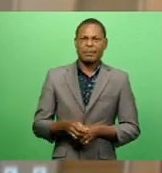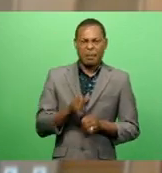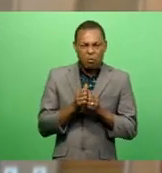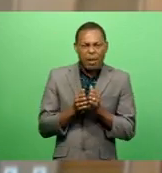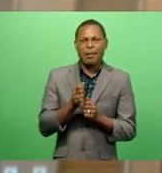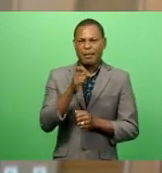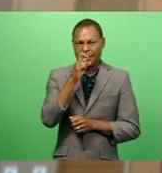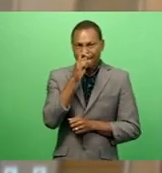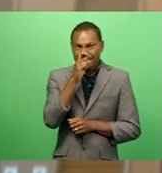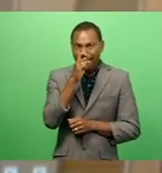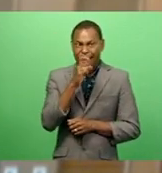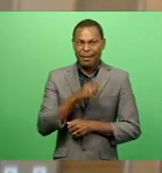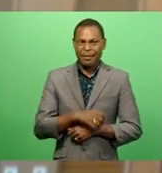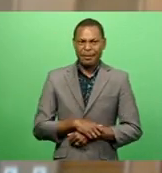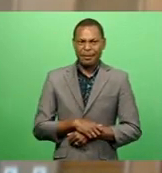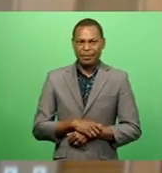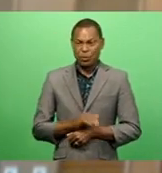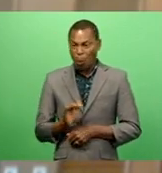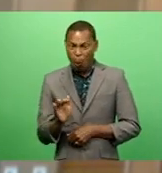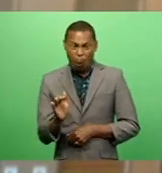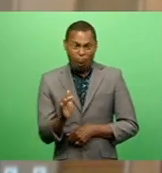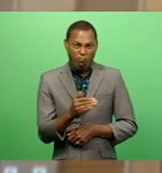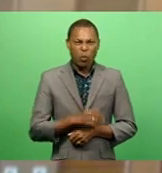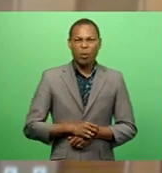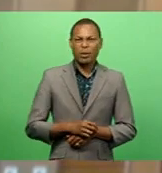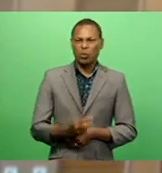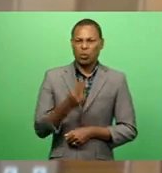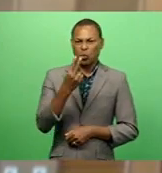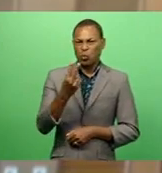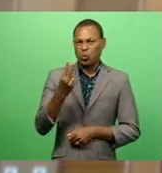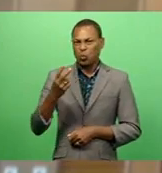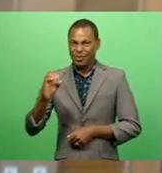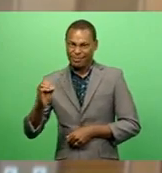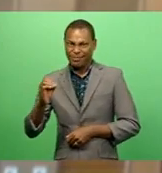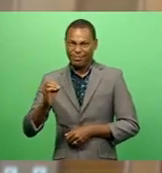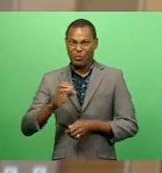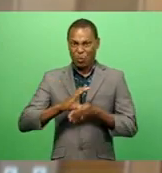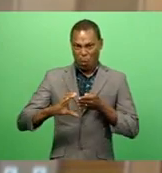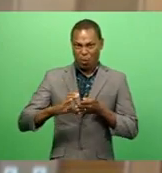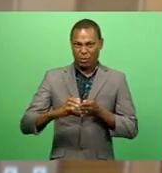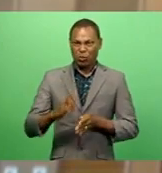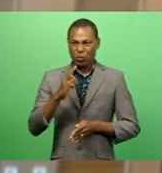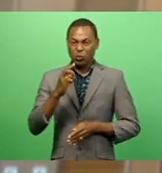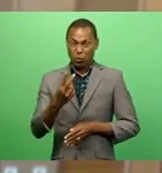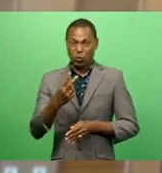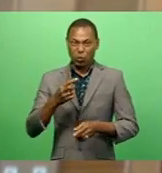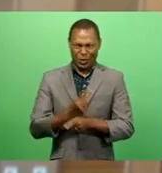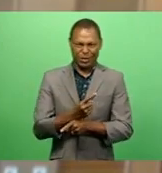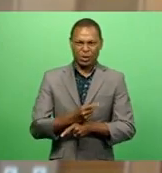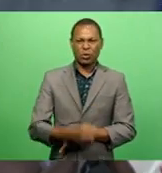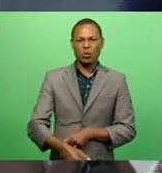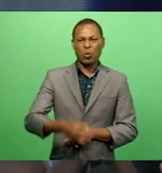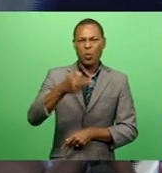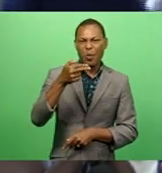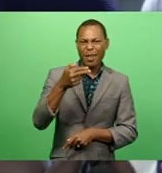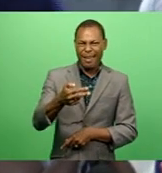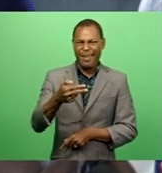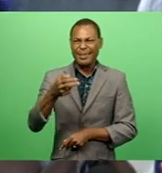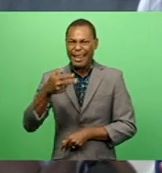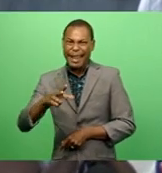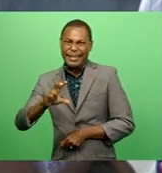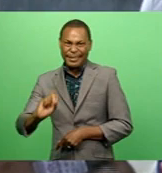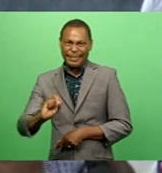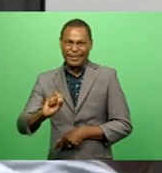sister. They're all picking up $220 a fortnight. So they're getting $880 a fortnight.